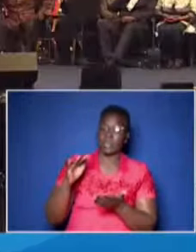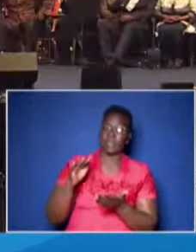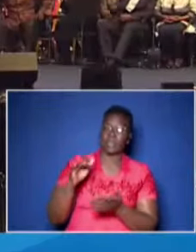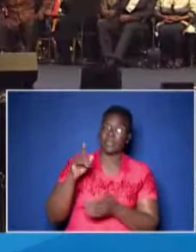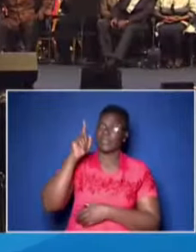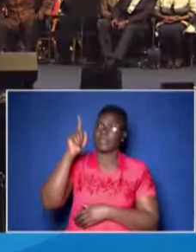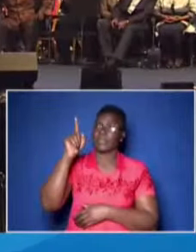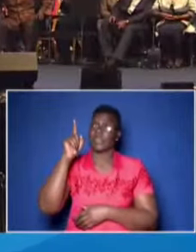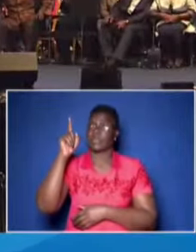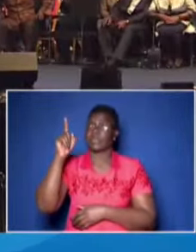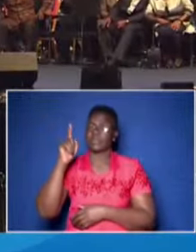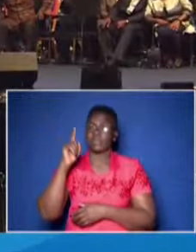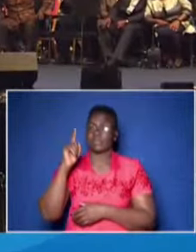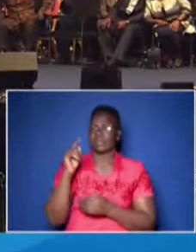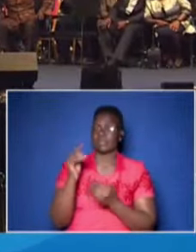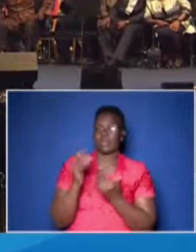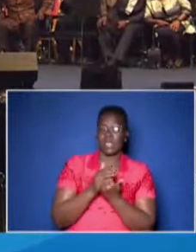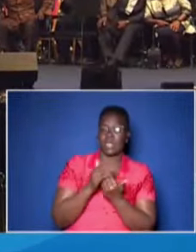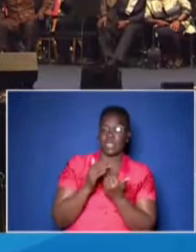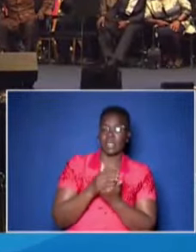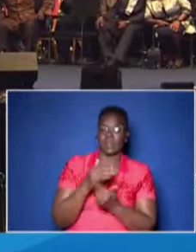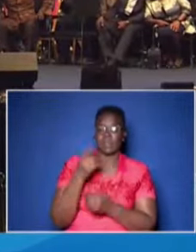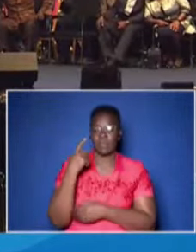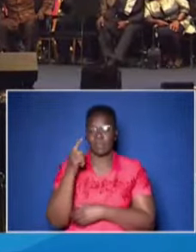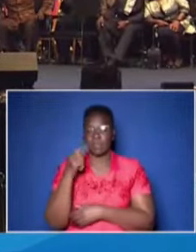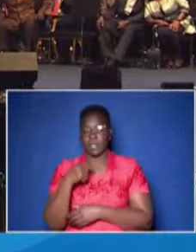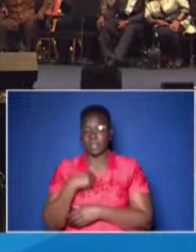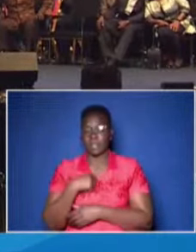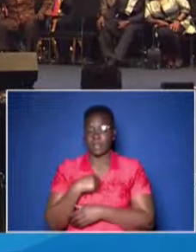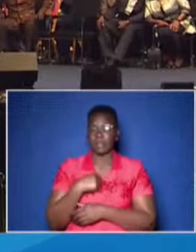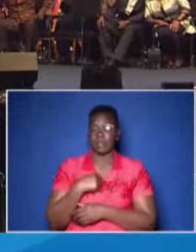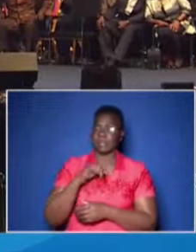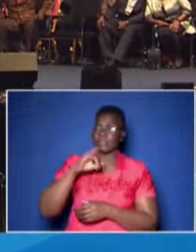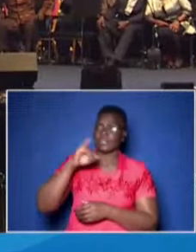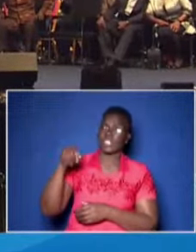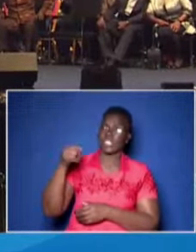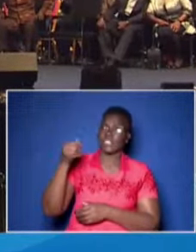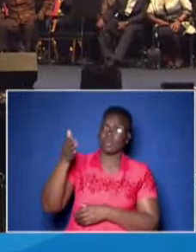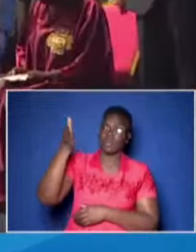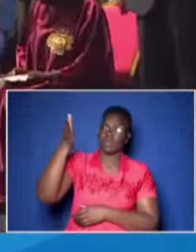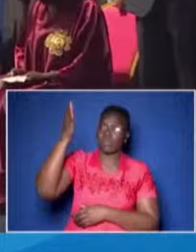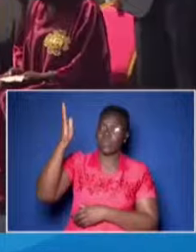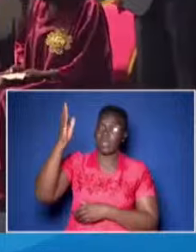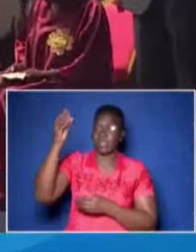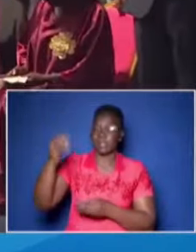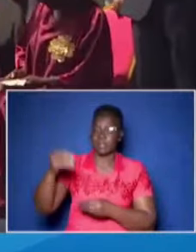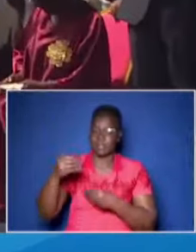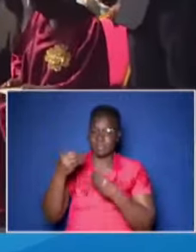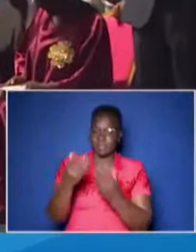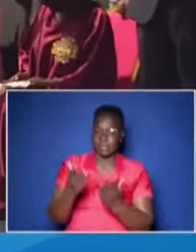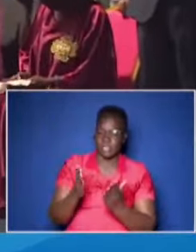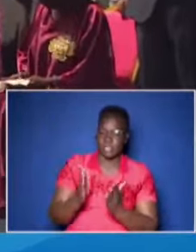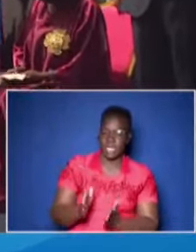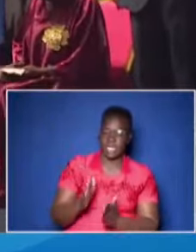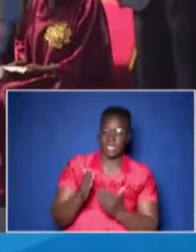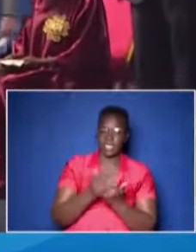Jehovah Gyra cares for me for me for me Jehovah Gyra cares for